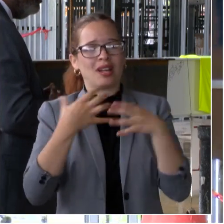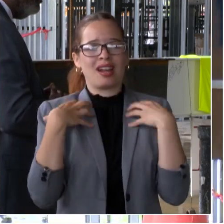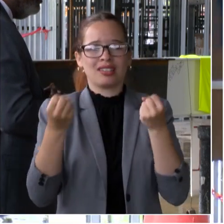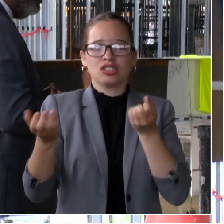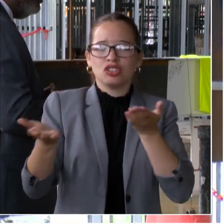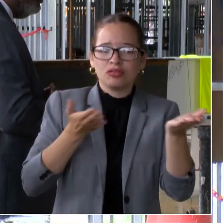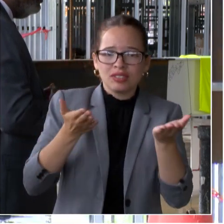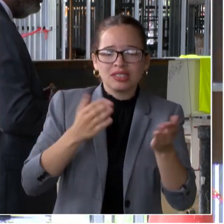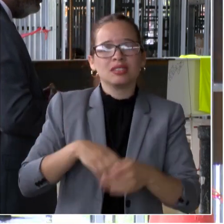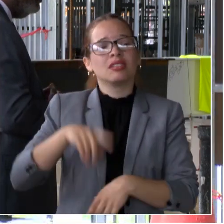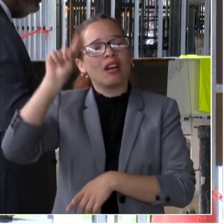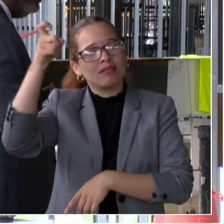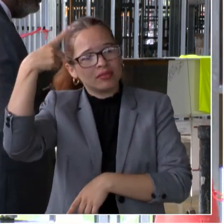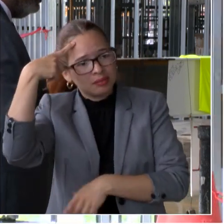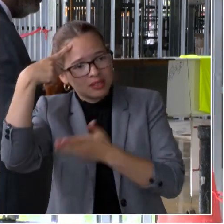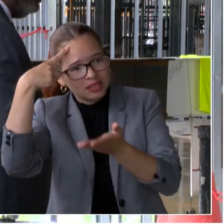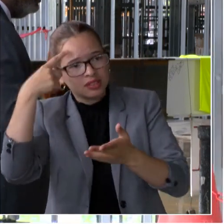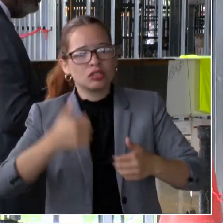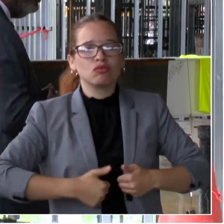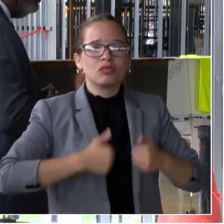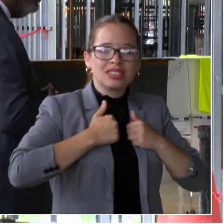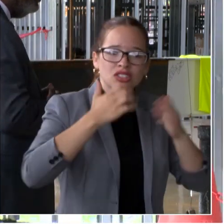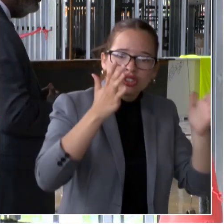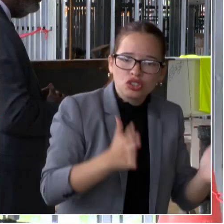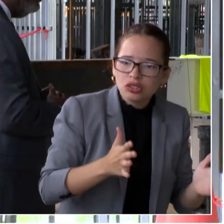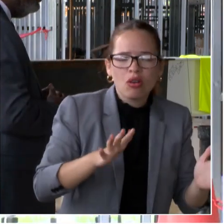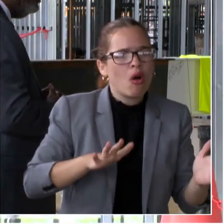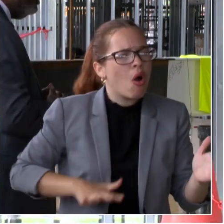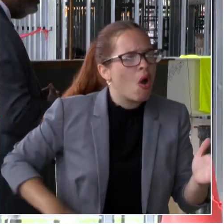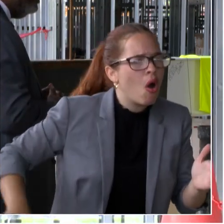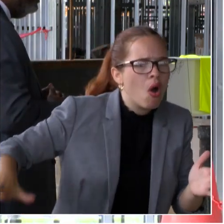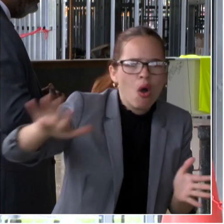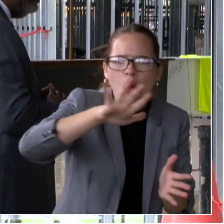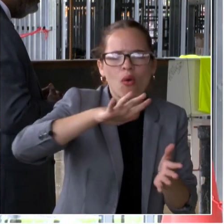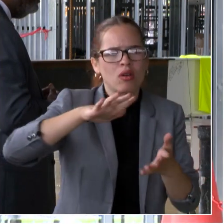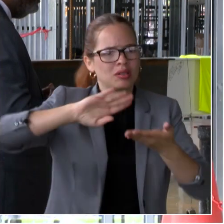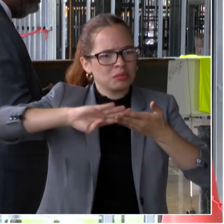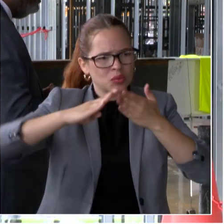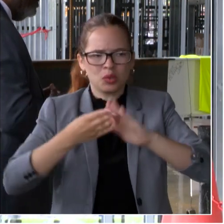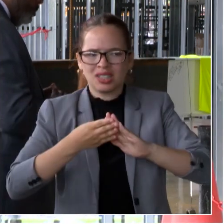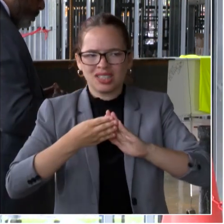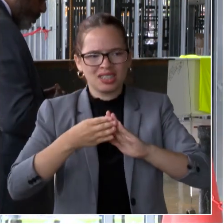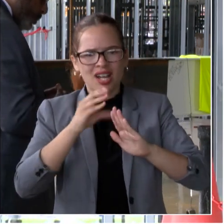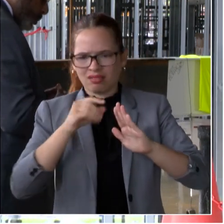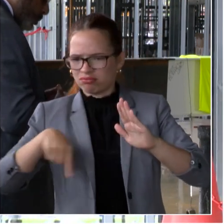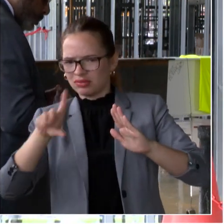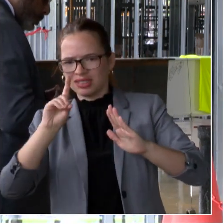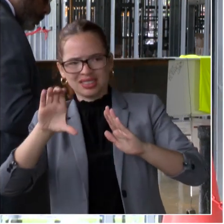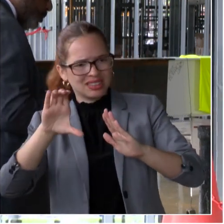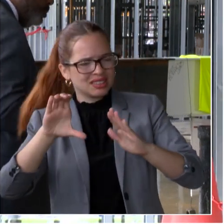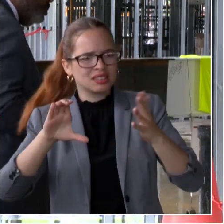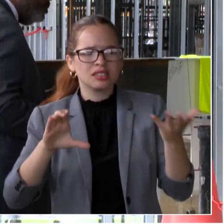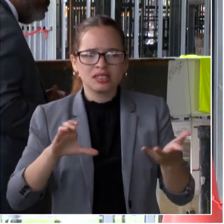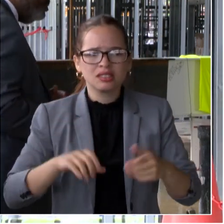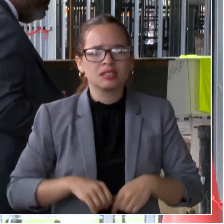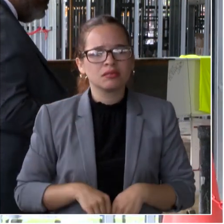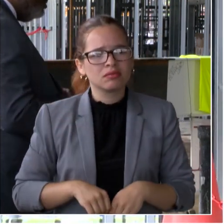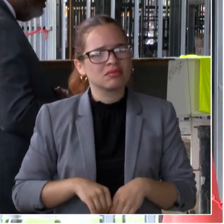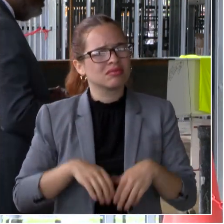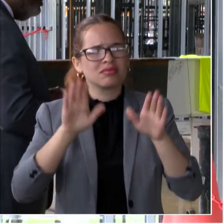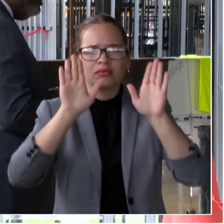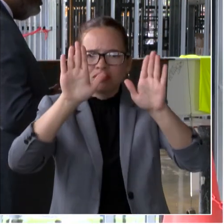Thank you for the introduction, Mayor Bowser, and good morning, everyone. This is an absolute exciting day for Universal Health